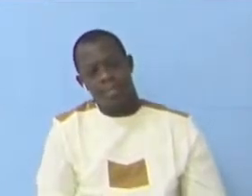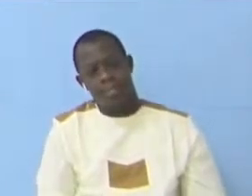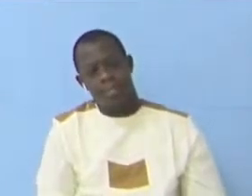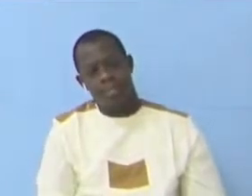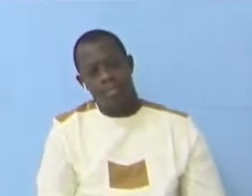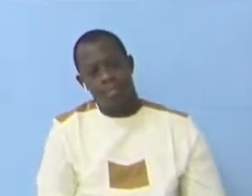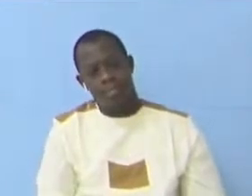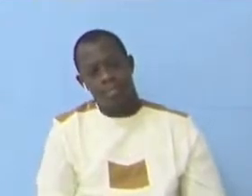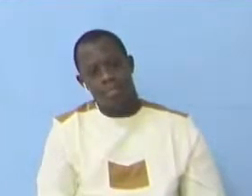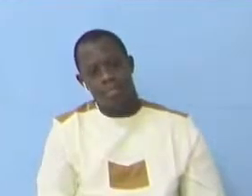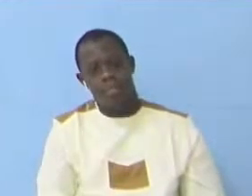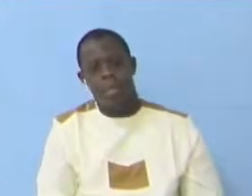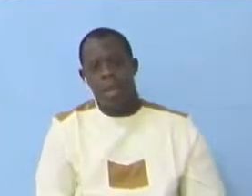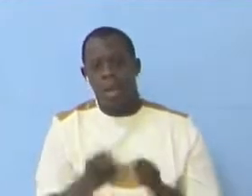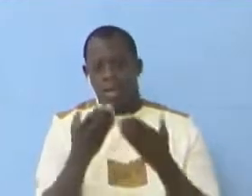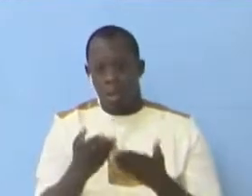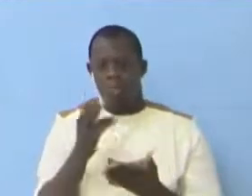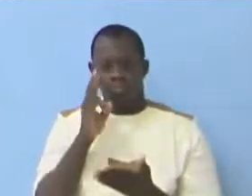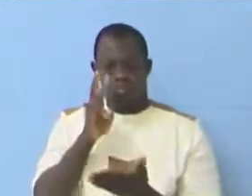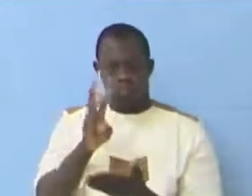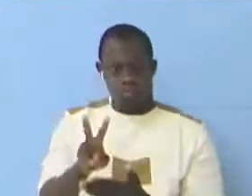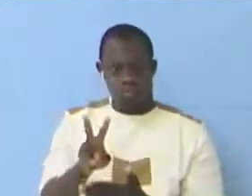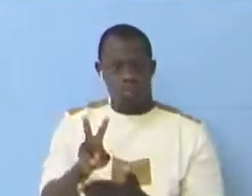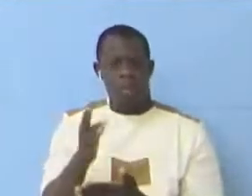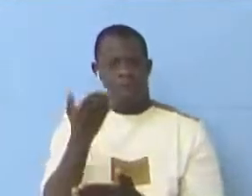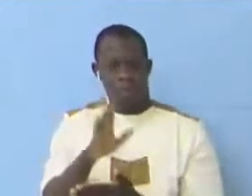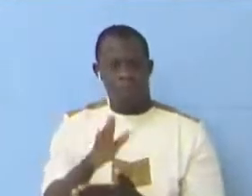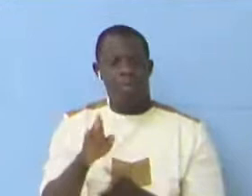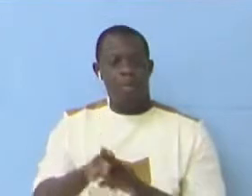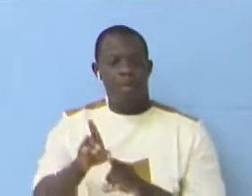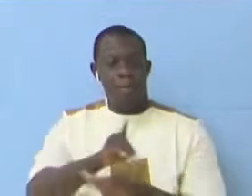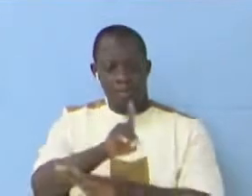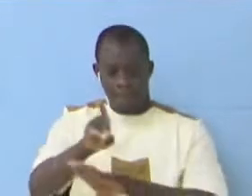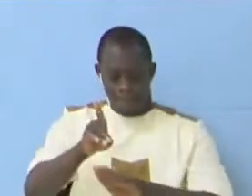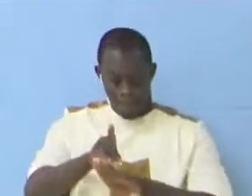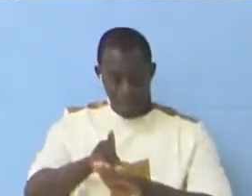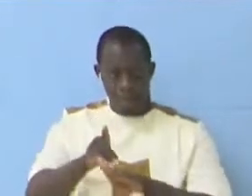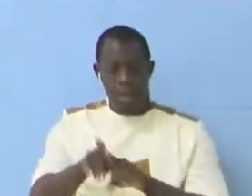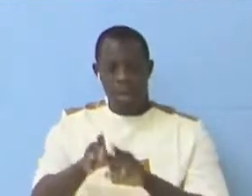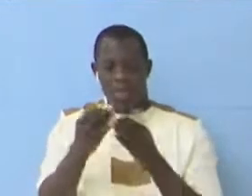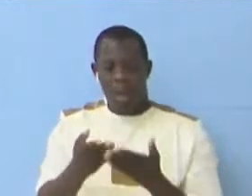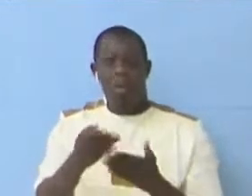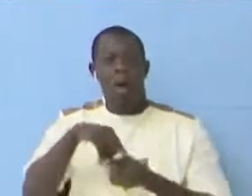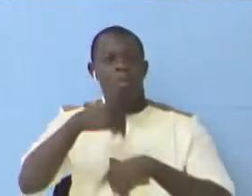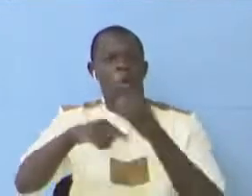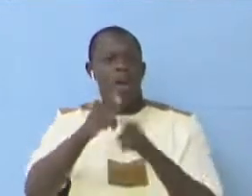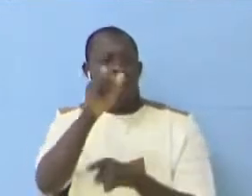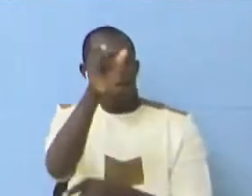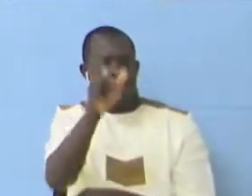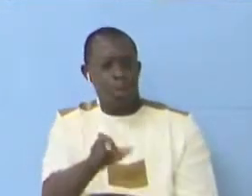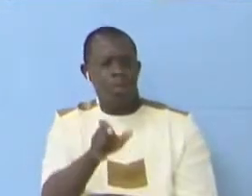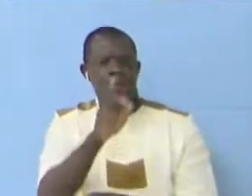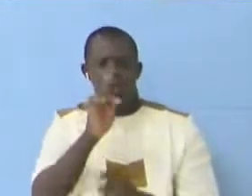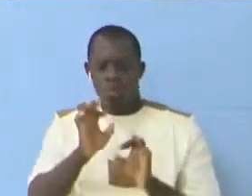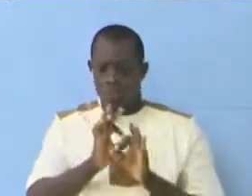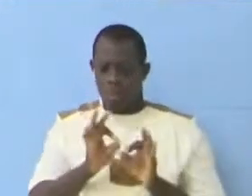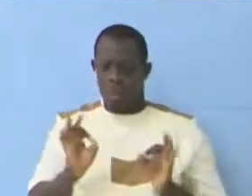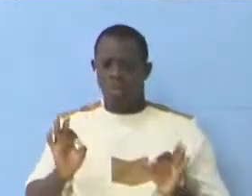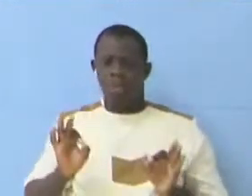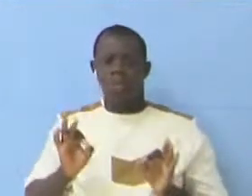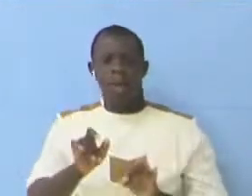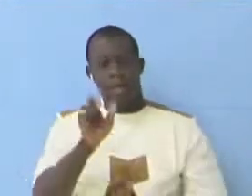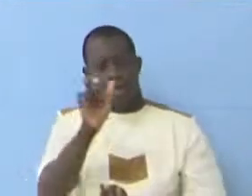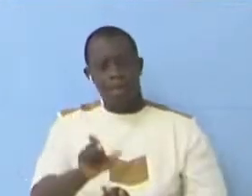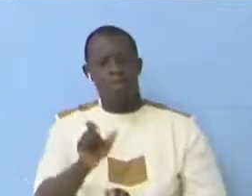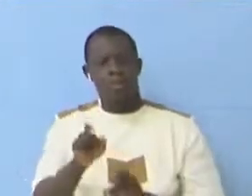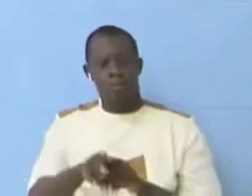jooju. Let's look at it from the prism, from the point of view of the civilized person. Let's look at it